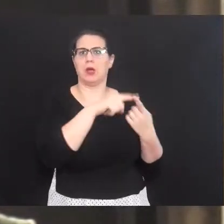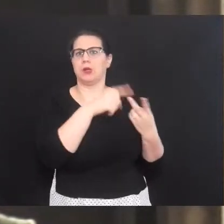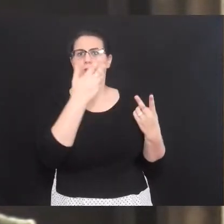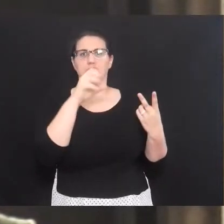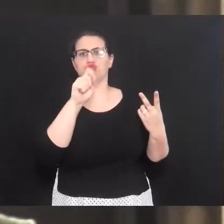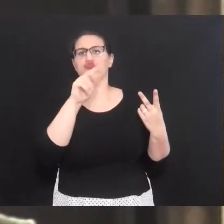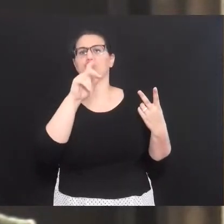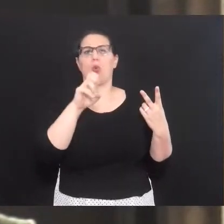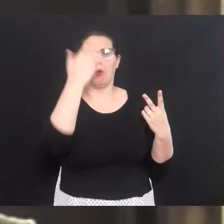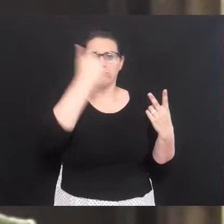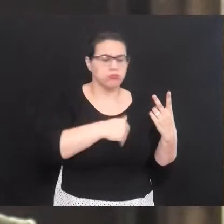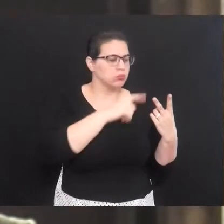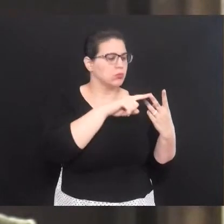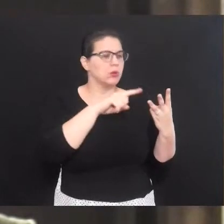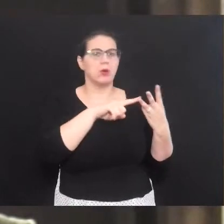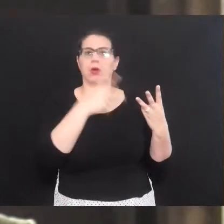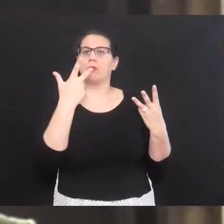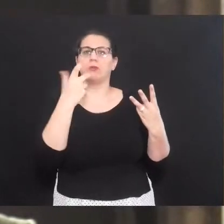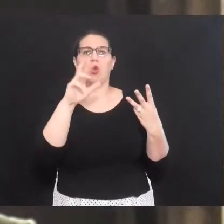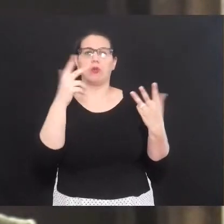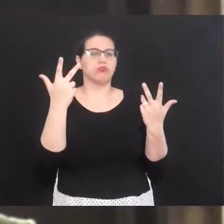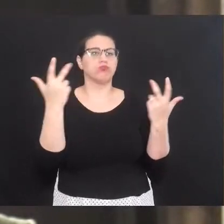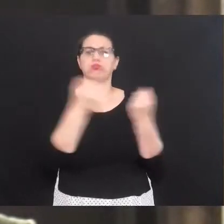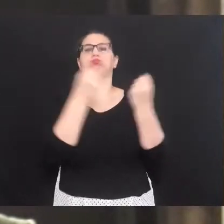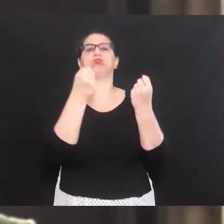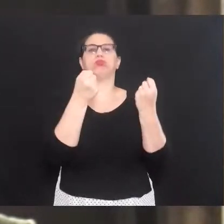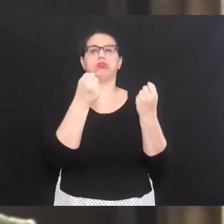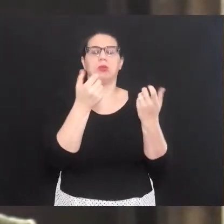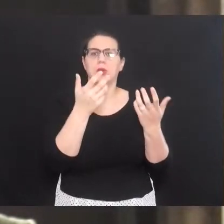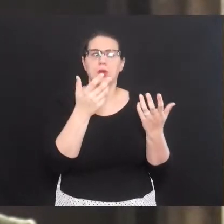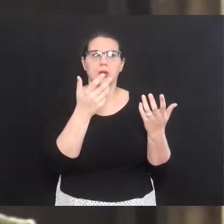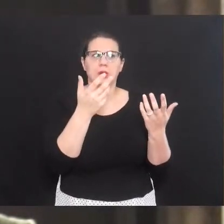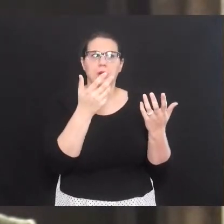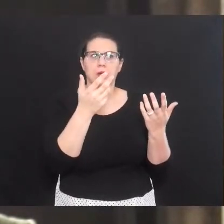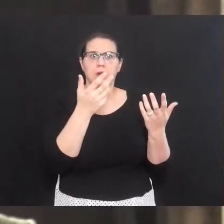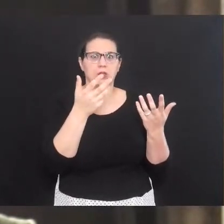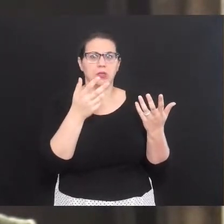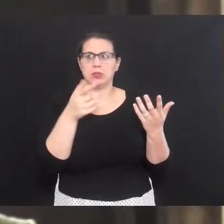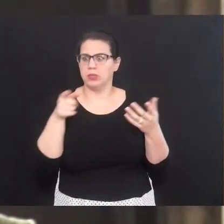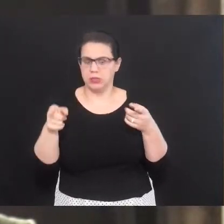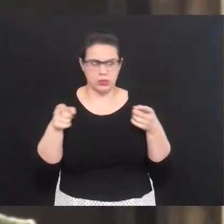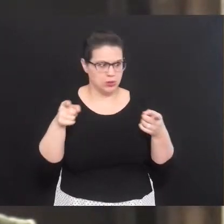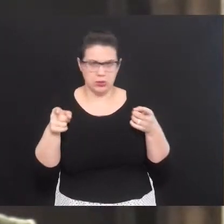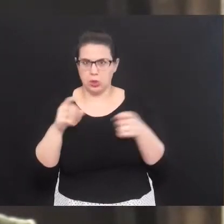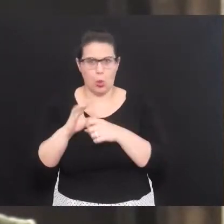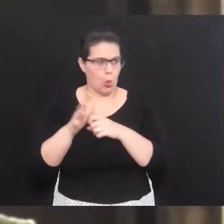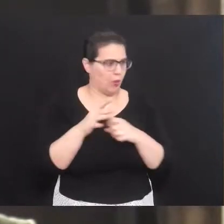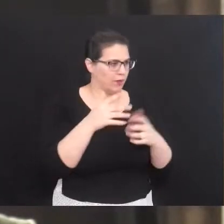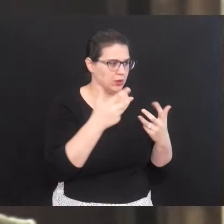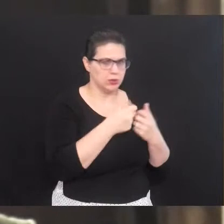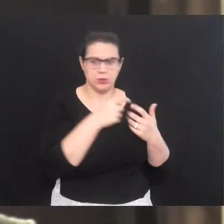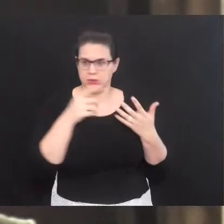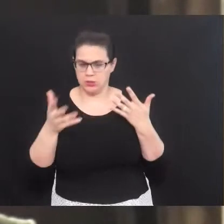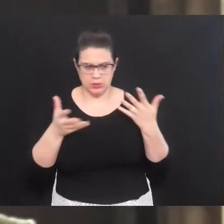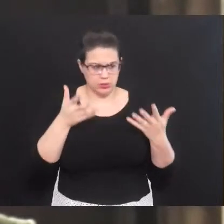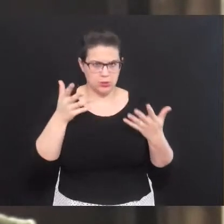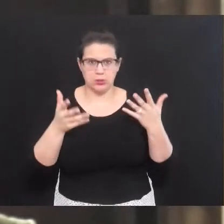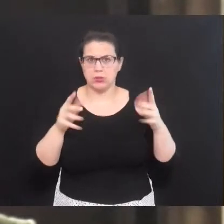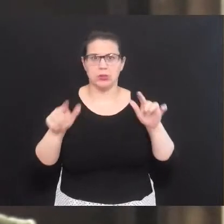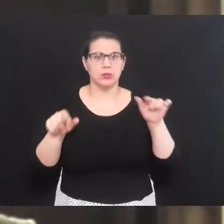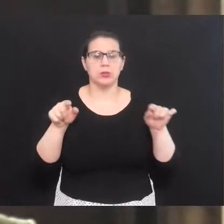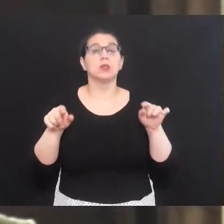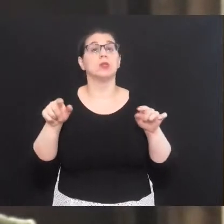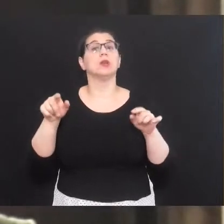car accidents that were also not able to be cared about. And in Italy, they started doing